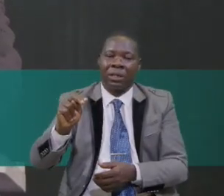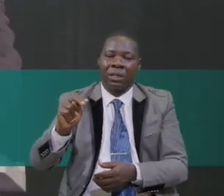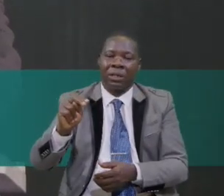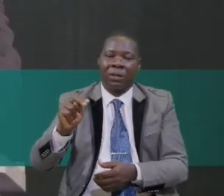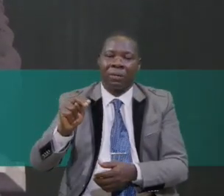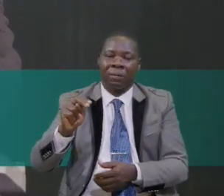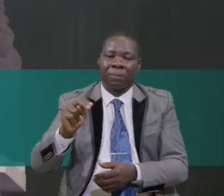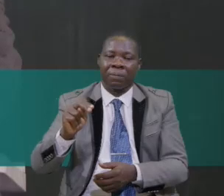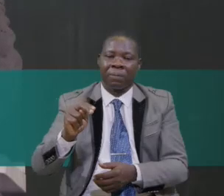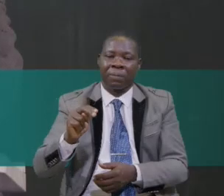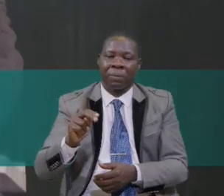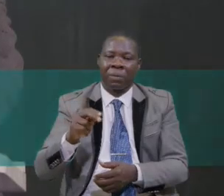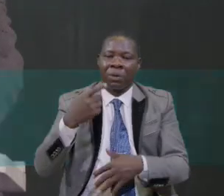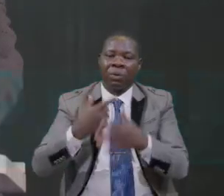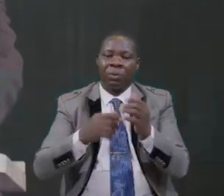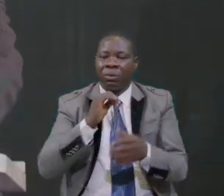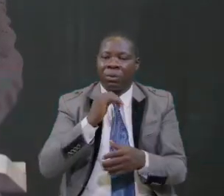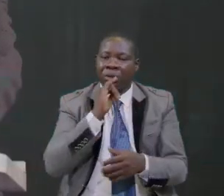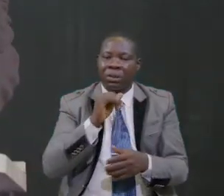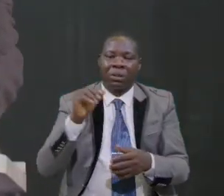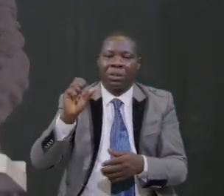What's S?